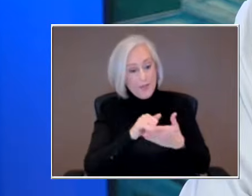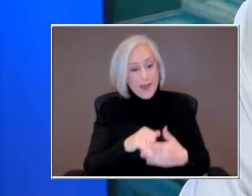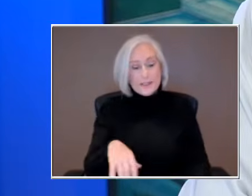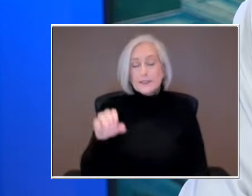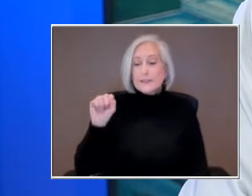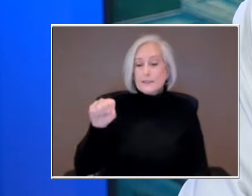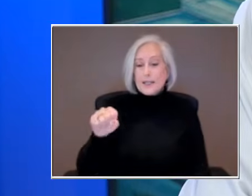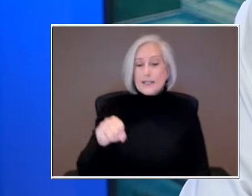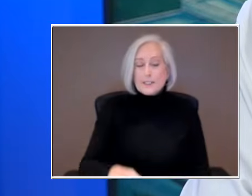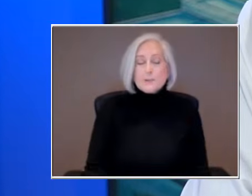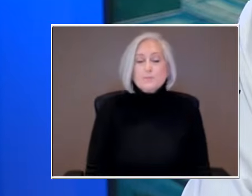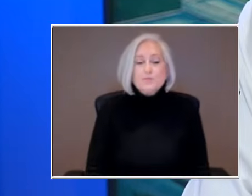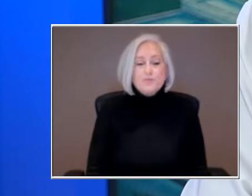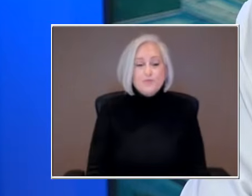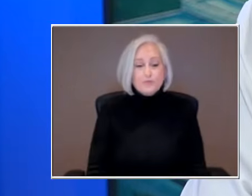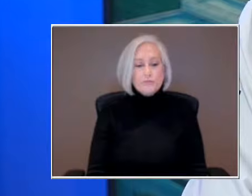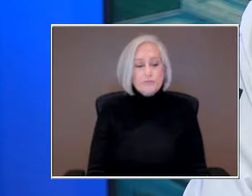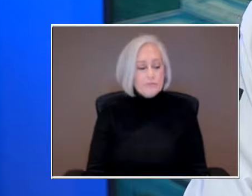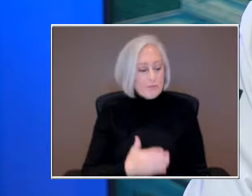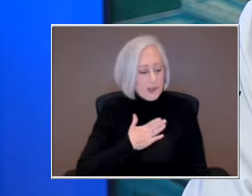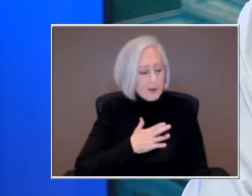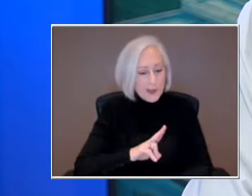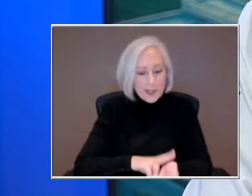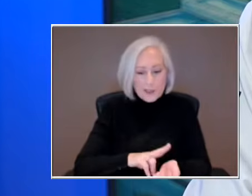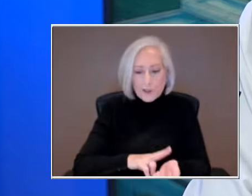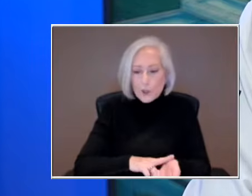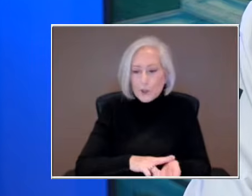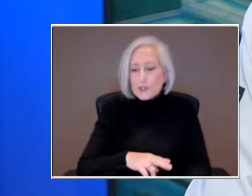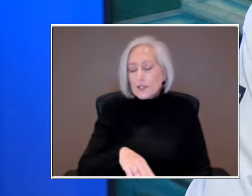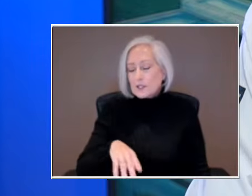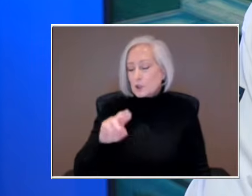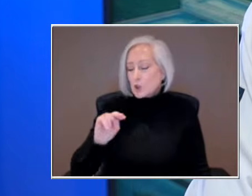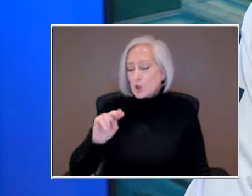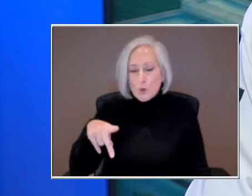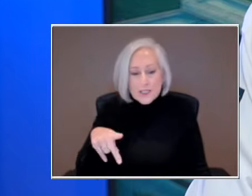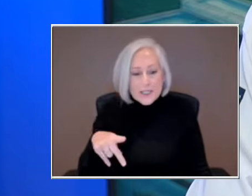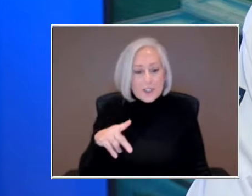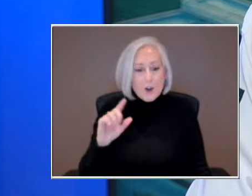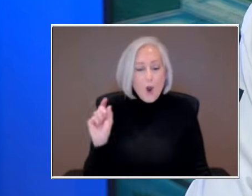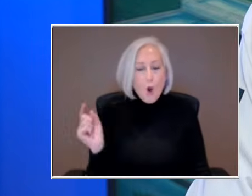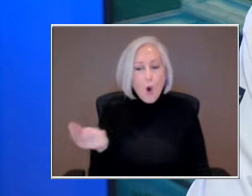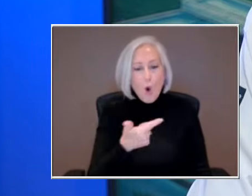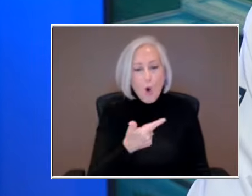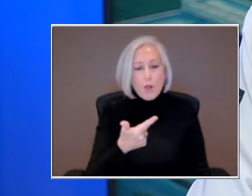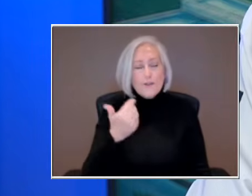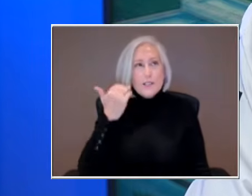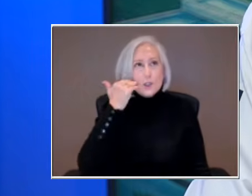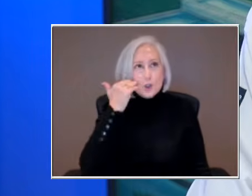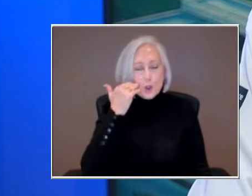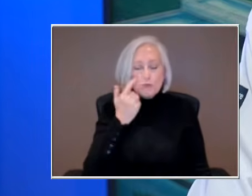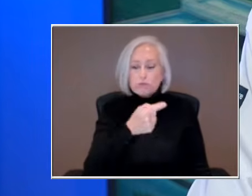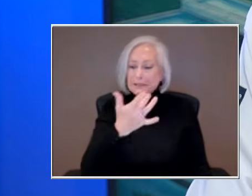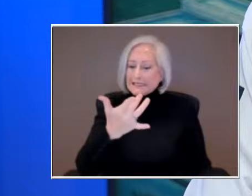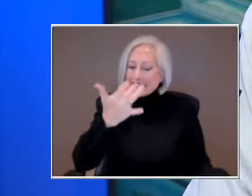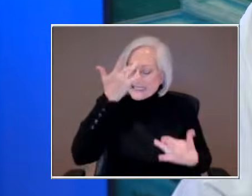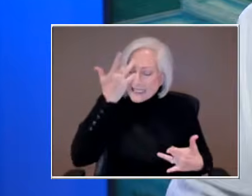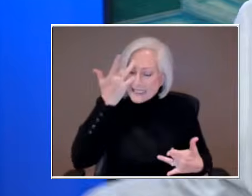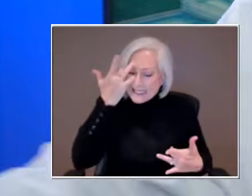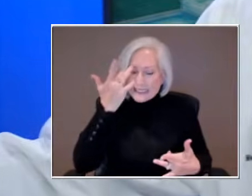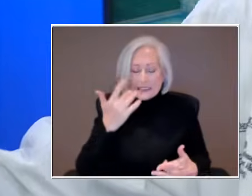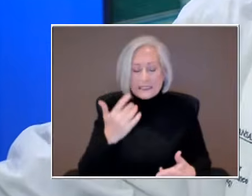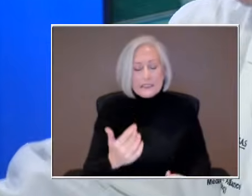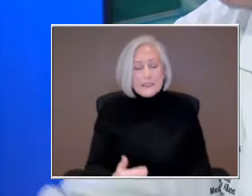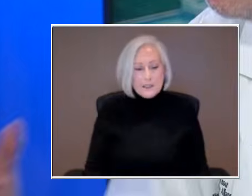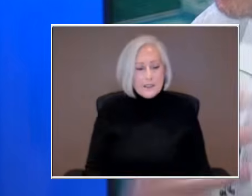wow. The nurse practitioners, the nurses I work with, we all were very aware of how sick Jim was, and it was a